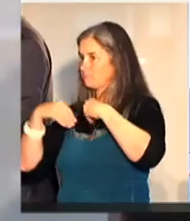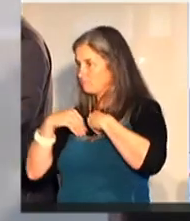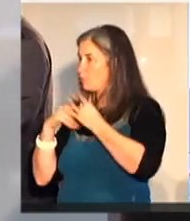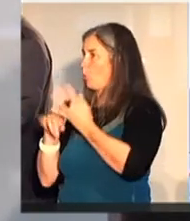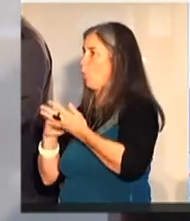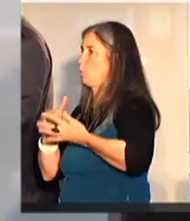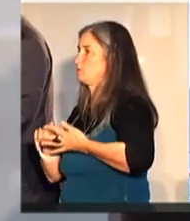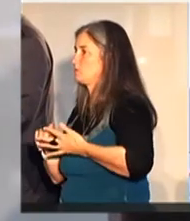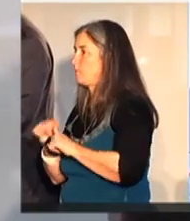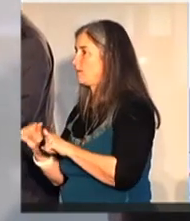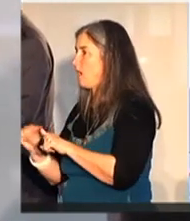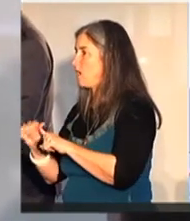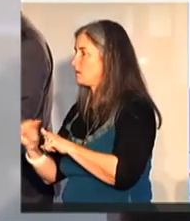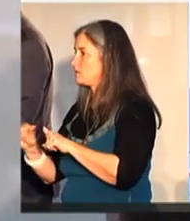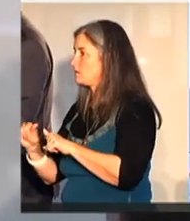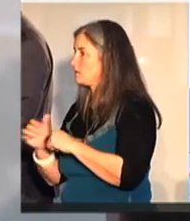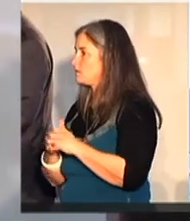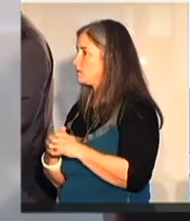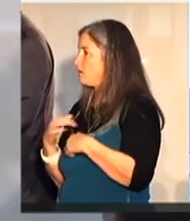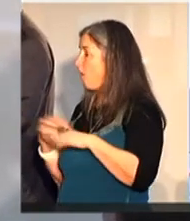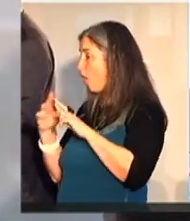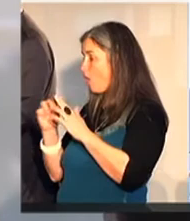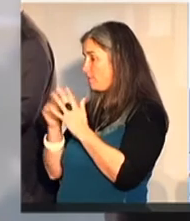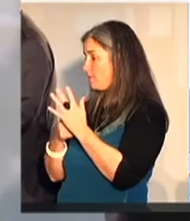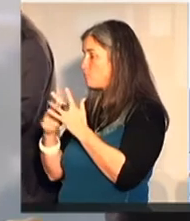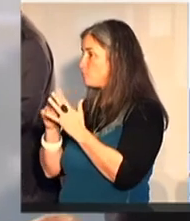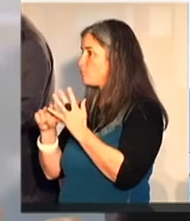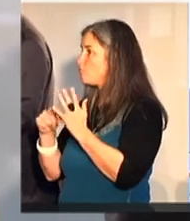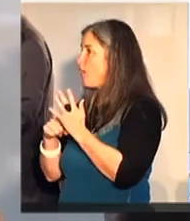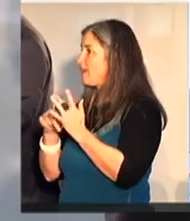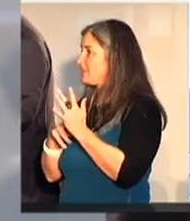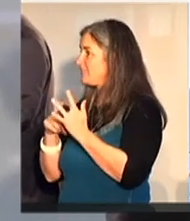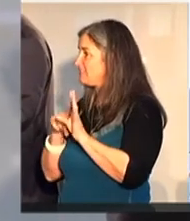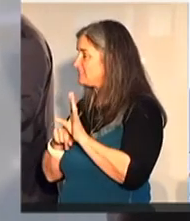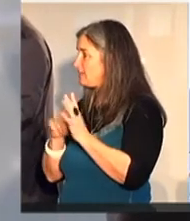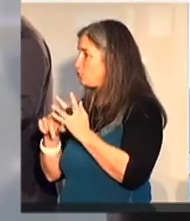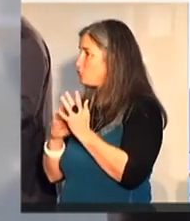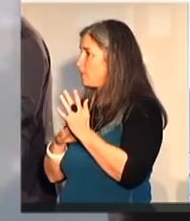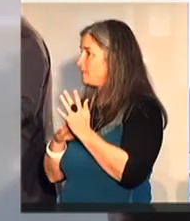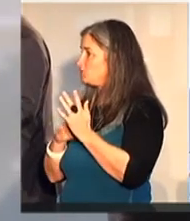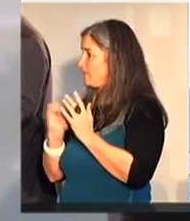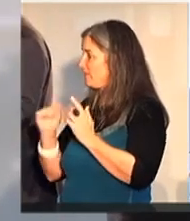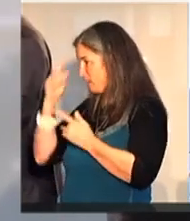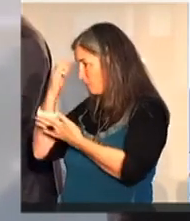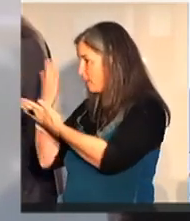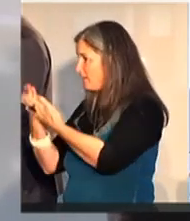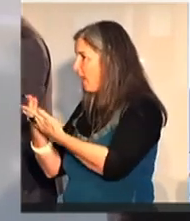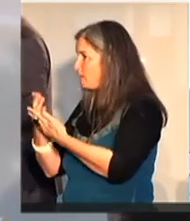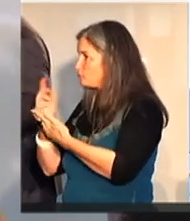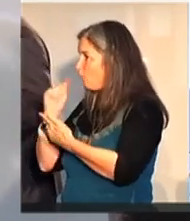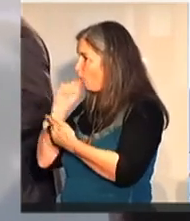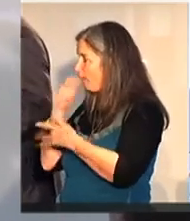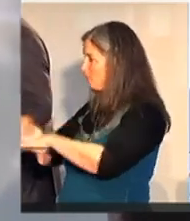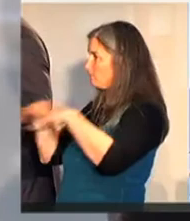certainly hope that the Productivity Commission's recommendations get a Guernsey, especially a National